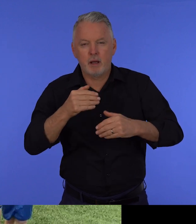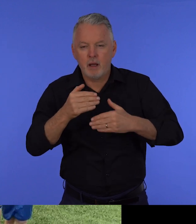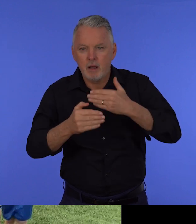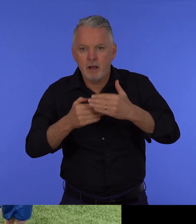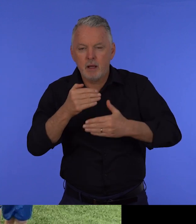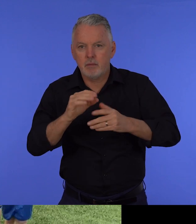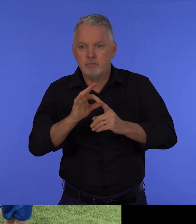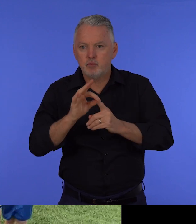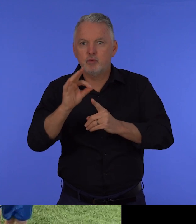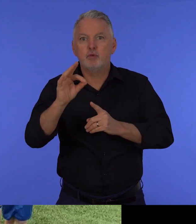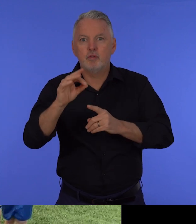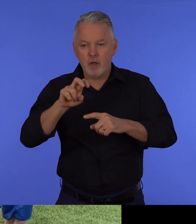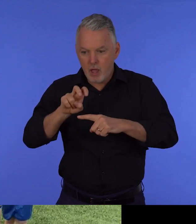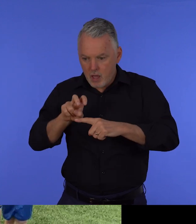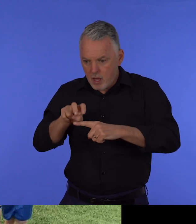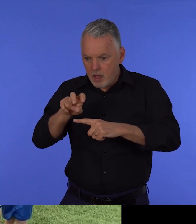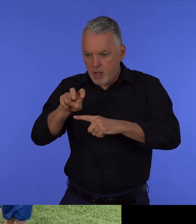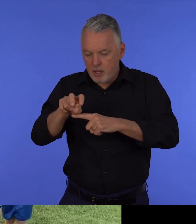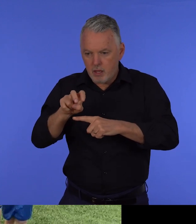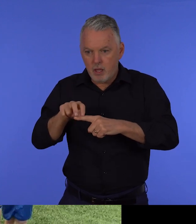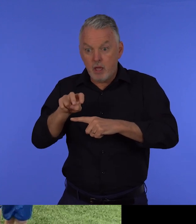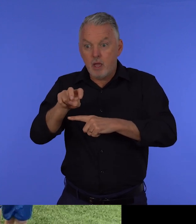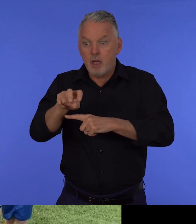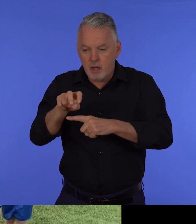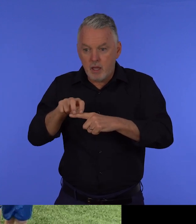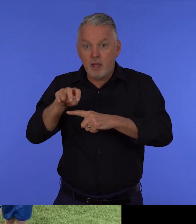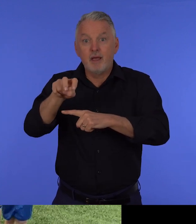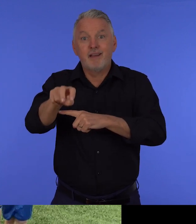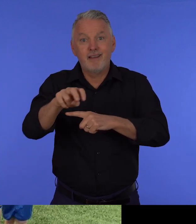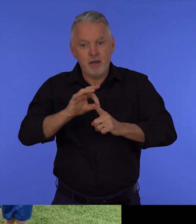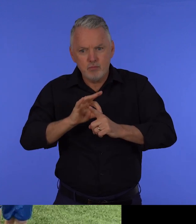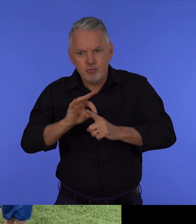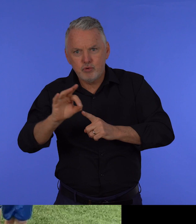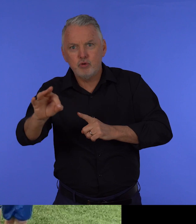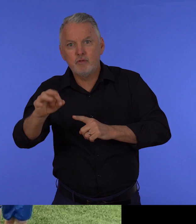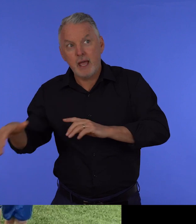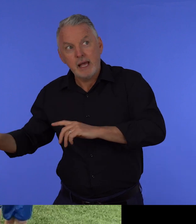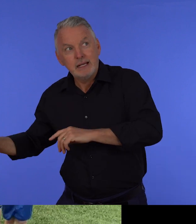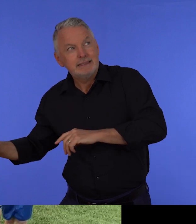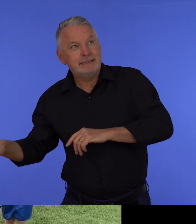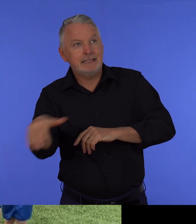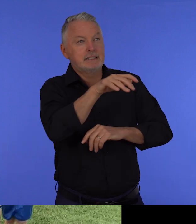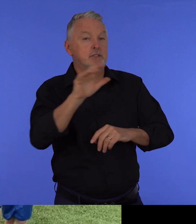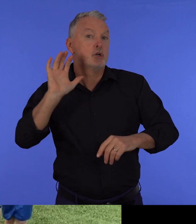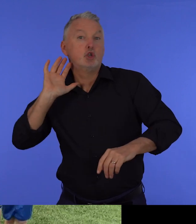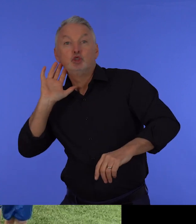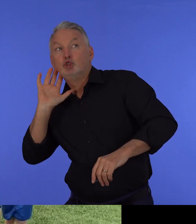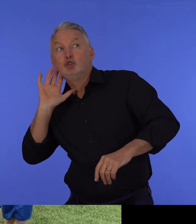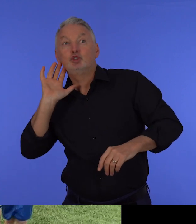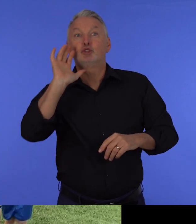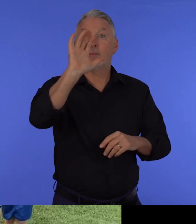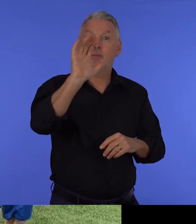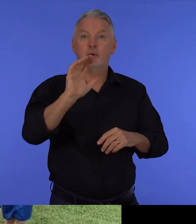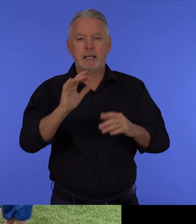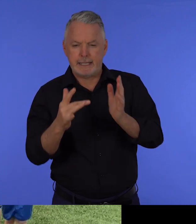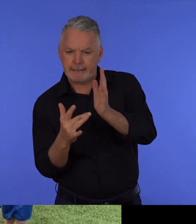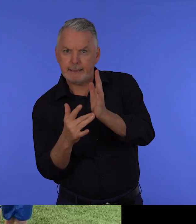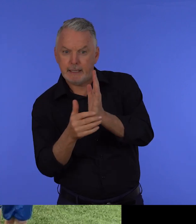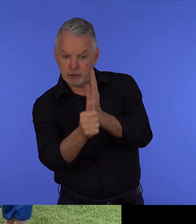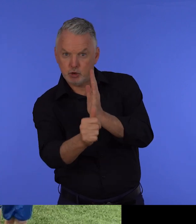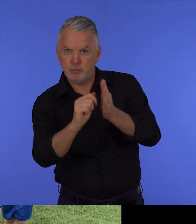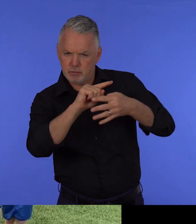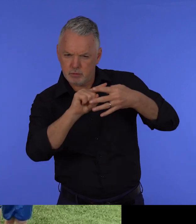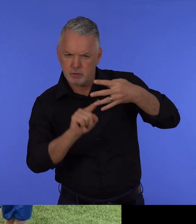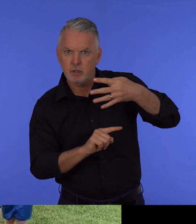little bit faster when she does 100 meters. She jumps a little bit further in long jump. She knows how to do discus.